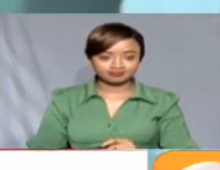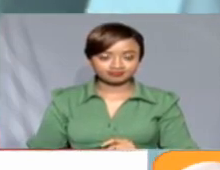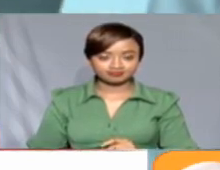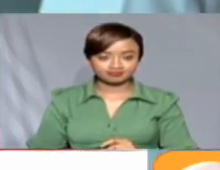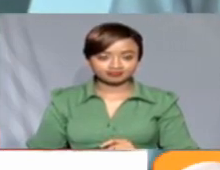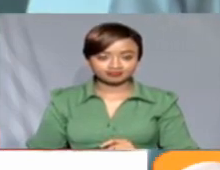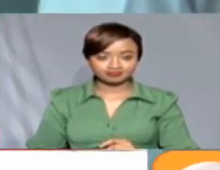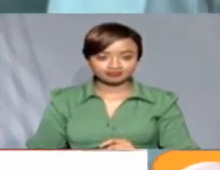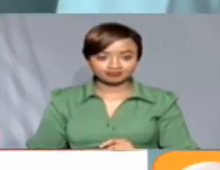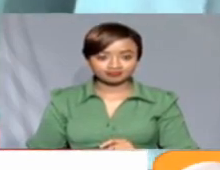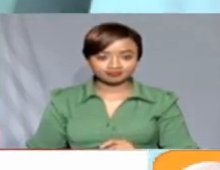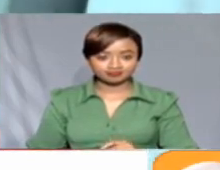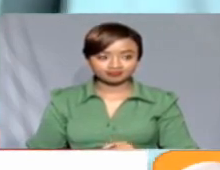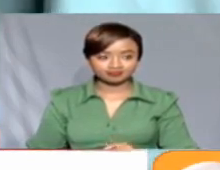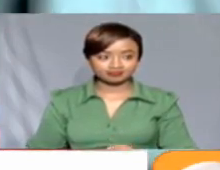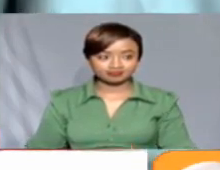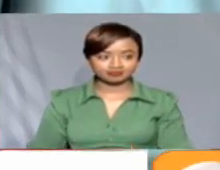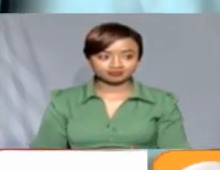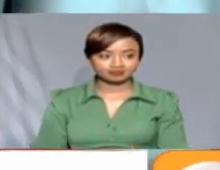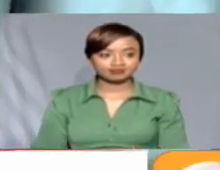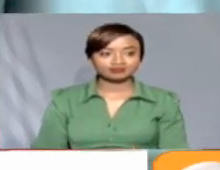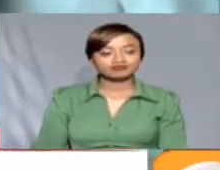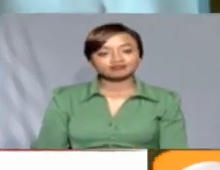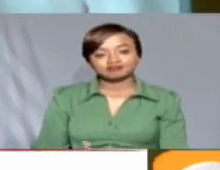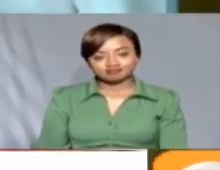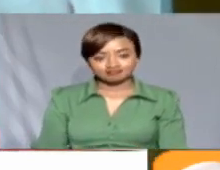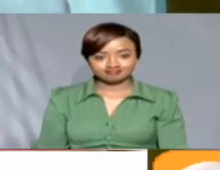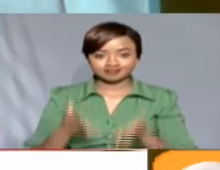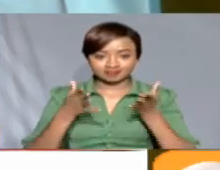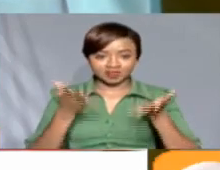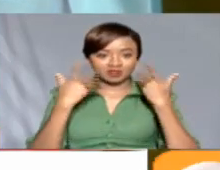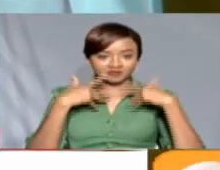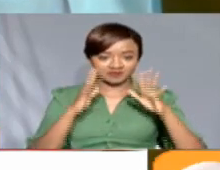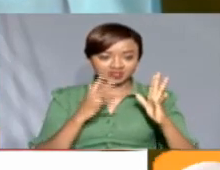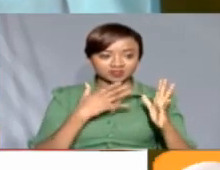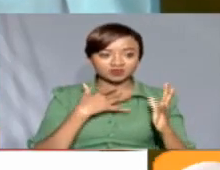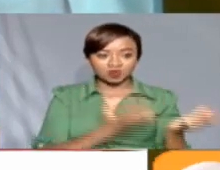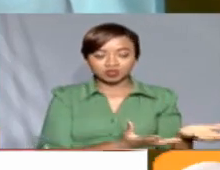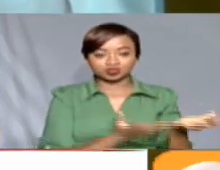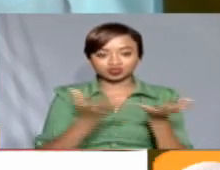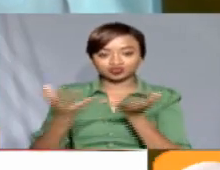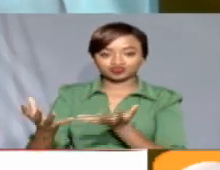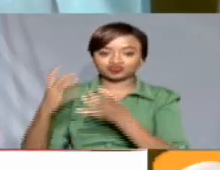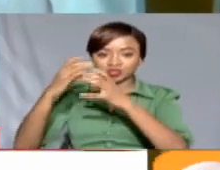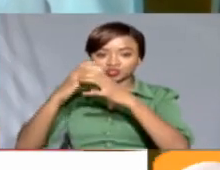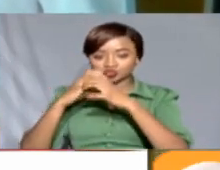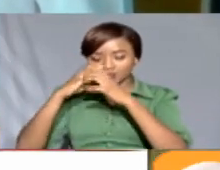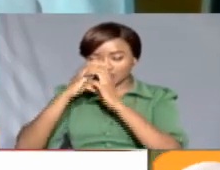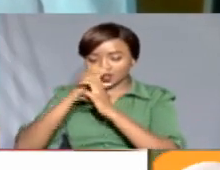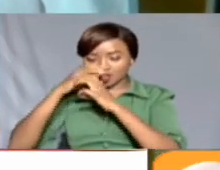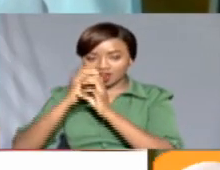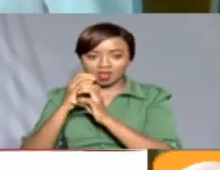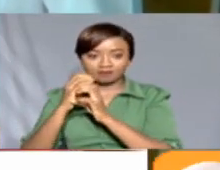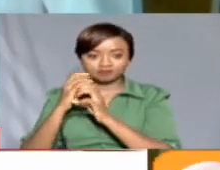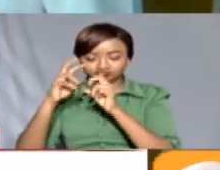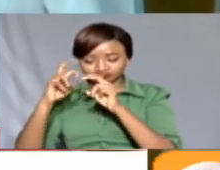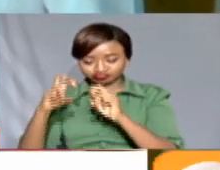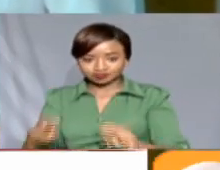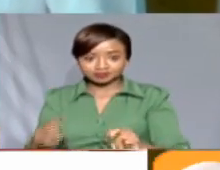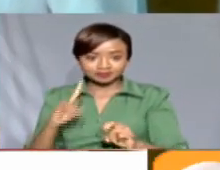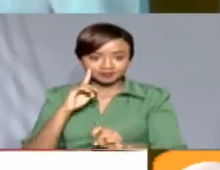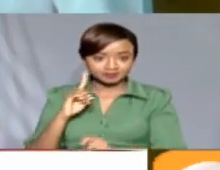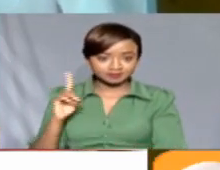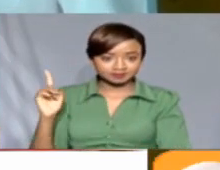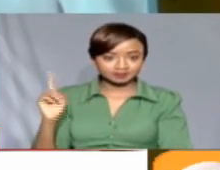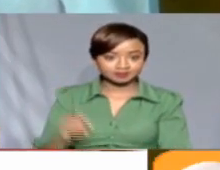All right, so we have now collected our sample, and it's time to take it into the lab for testing. Dr. Ngare, who collected